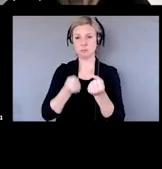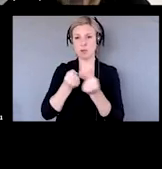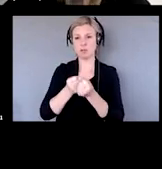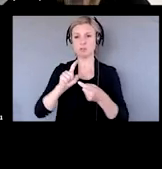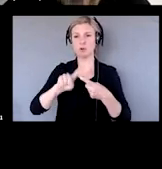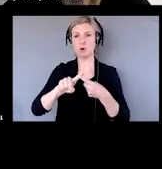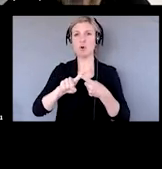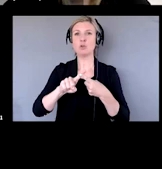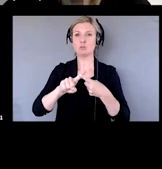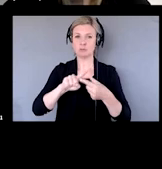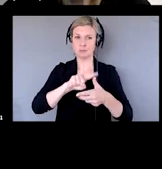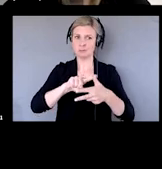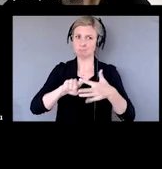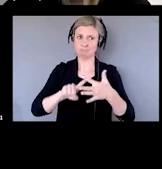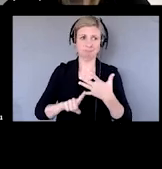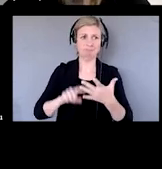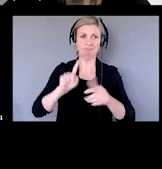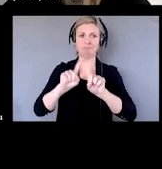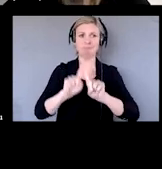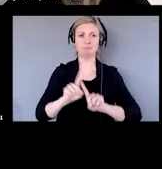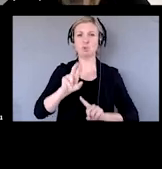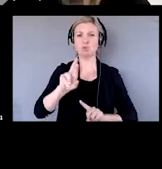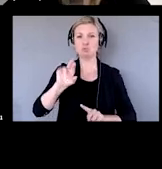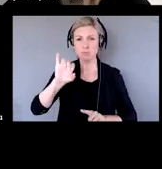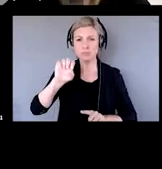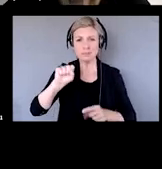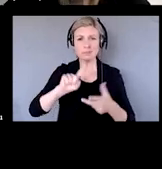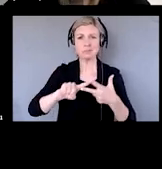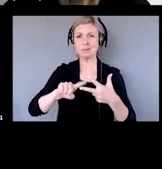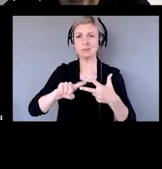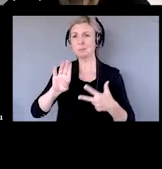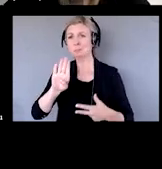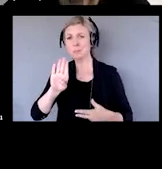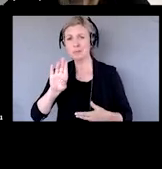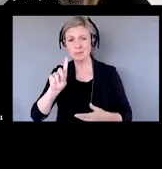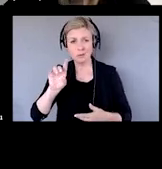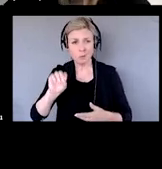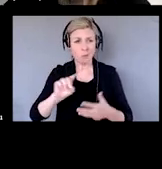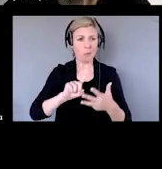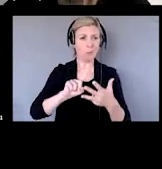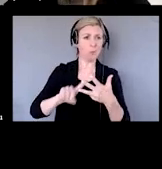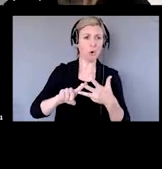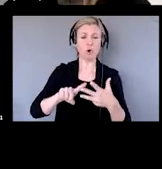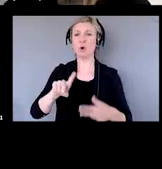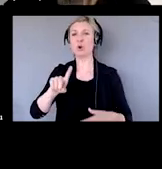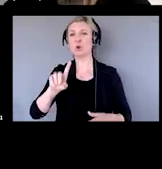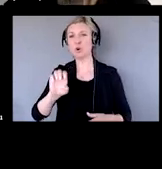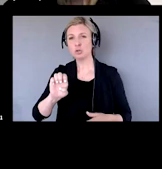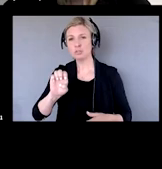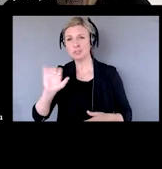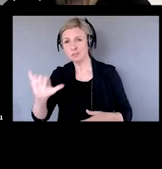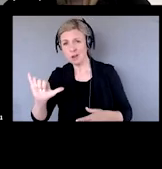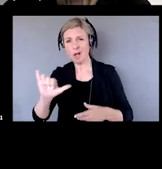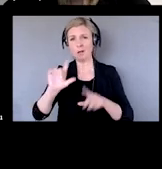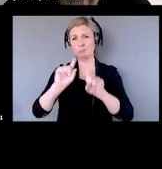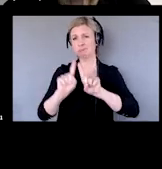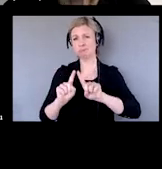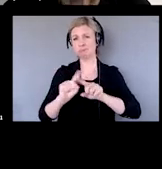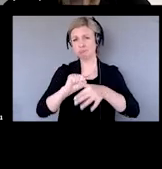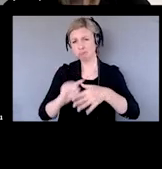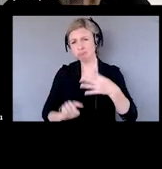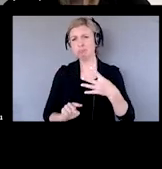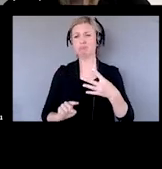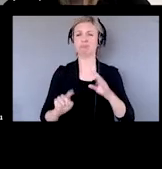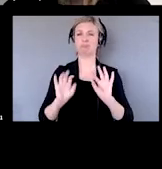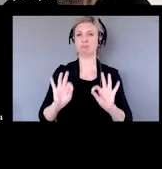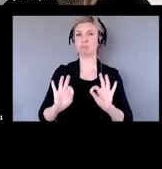Informatica, Invest in Guelph, and BDO. We're very grateful for their support. And quickly, I'd like to give some recognition to the land that